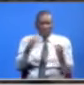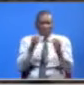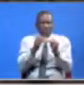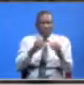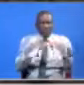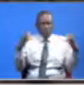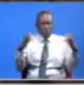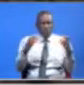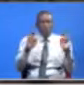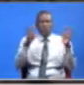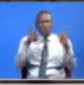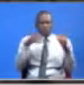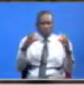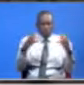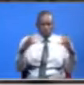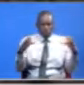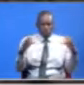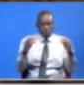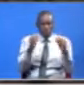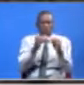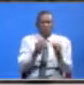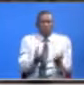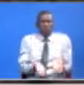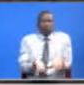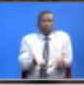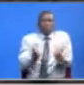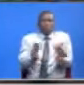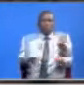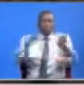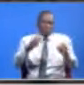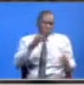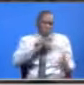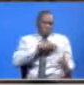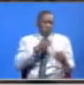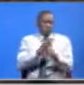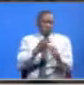this event is to improve farmers' income using technology and innovation.